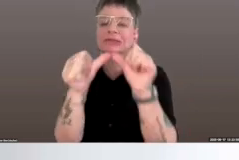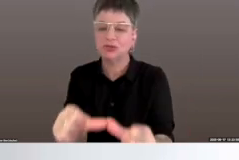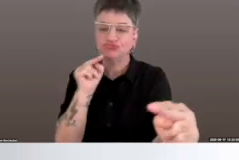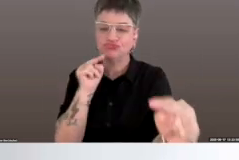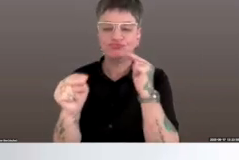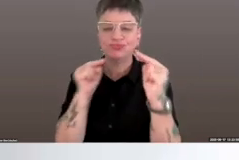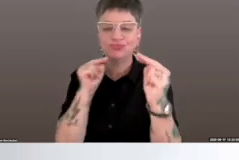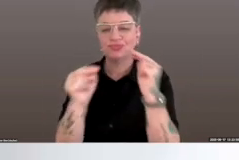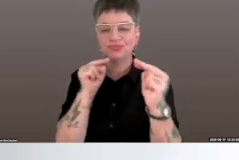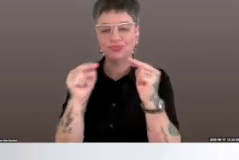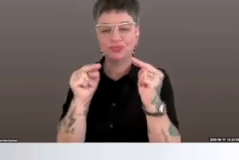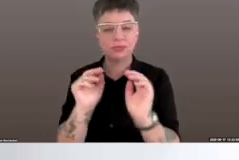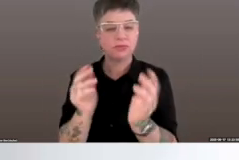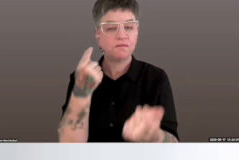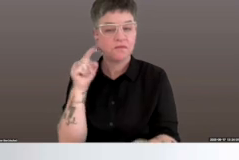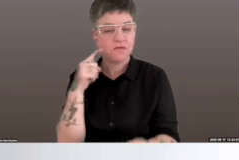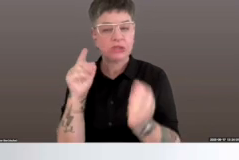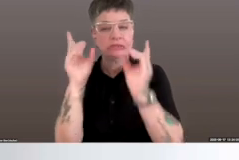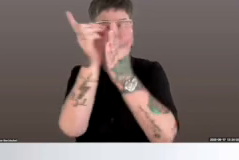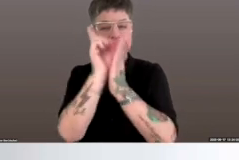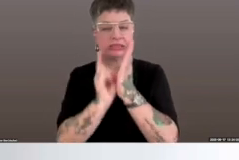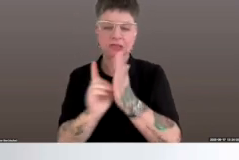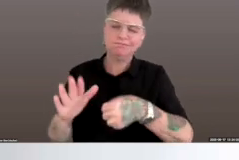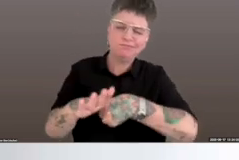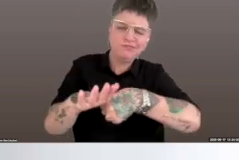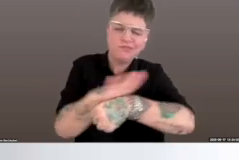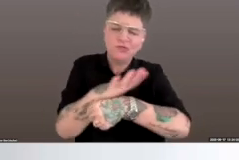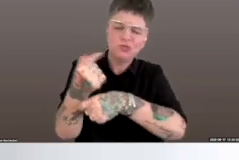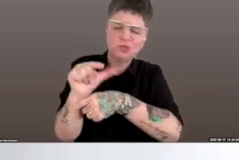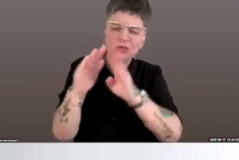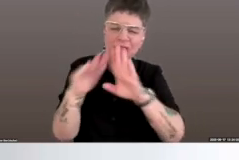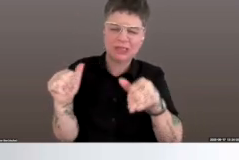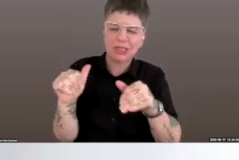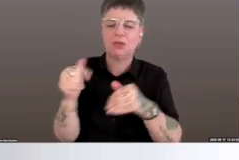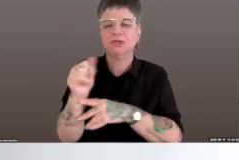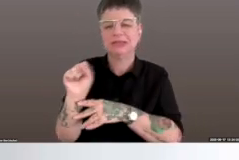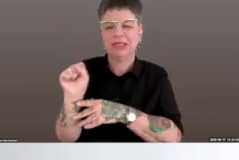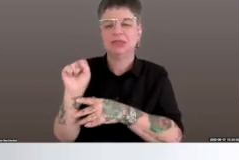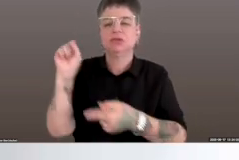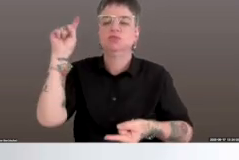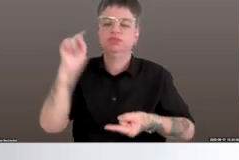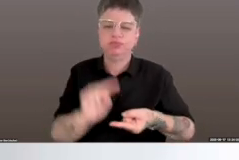negotiations to design a complete greenhouse gas reduction fund expenditure plan.